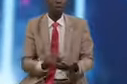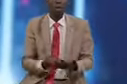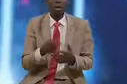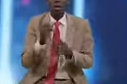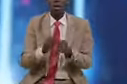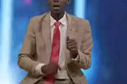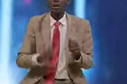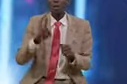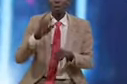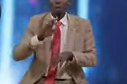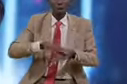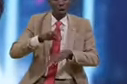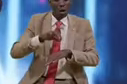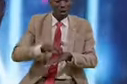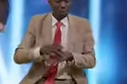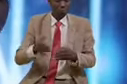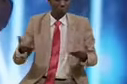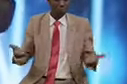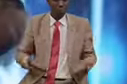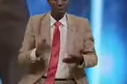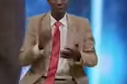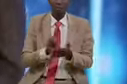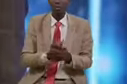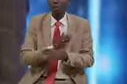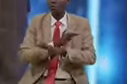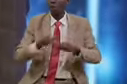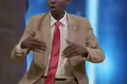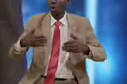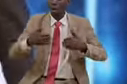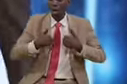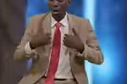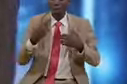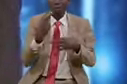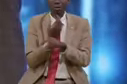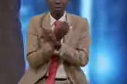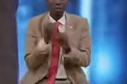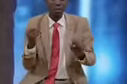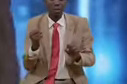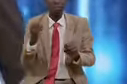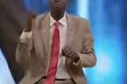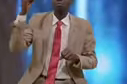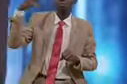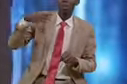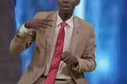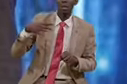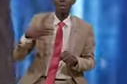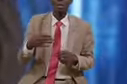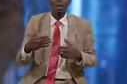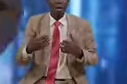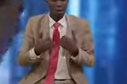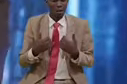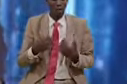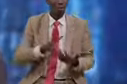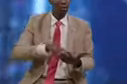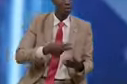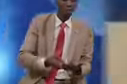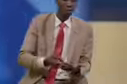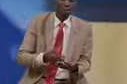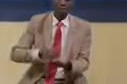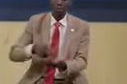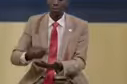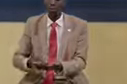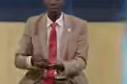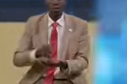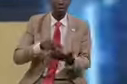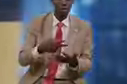have the redemption and the lamp and the light has been falling and falling and falling. And so you